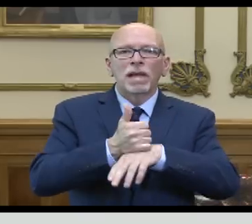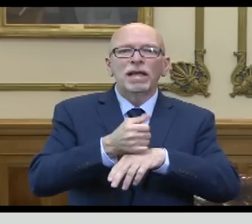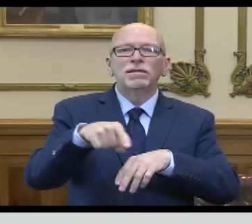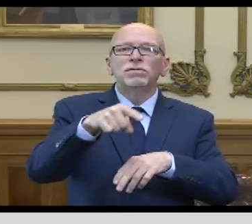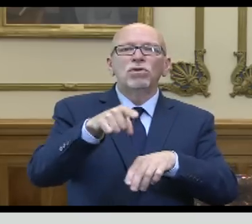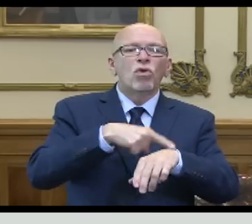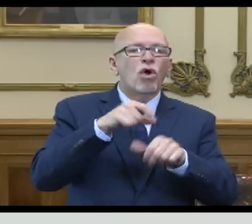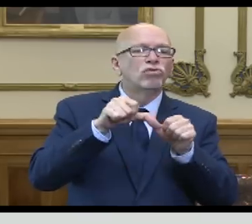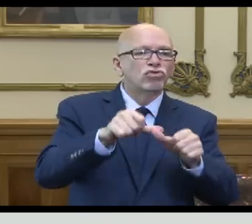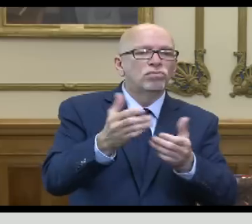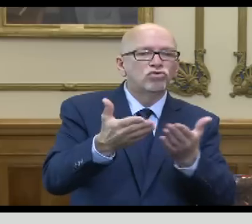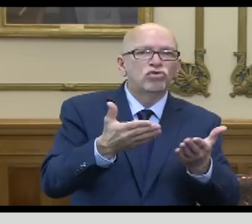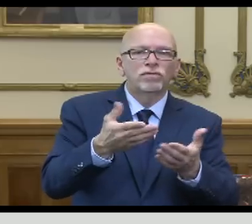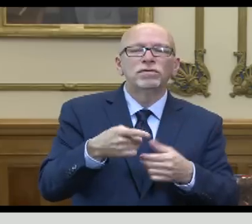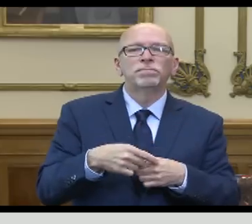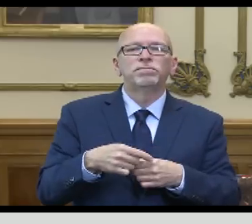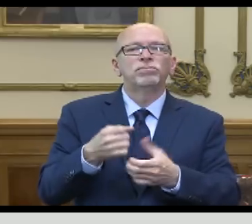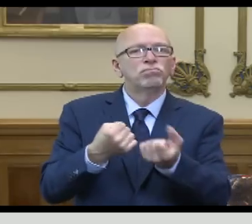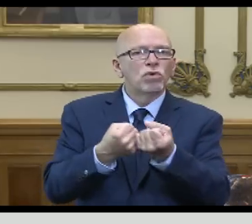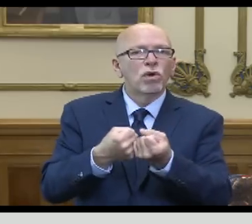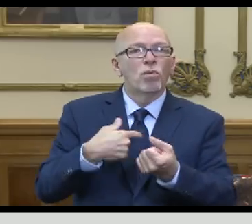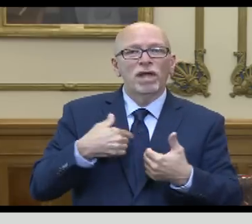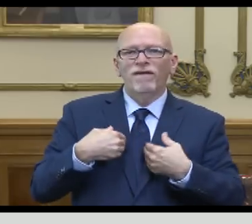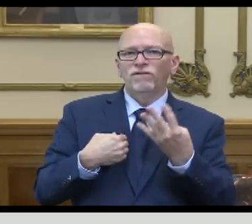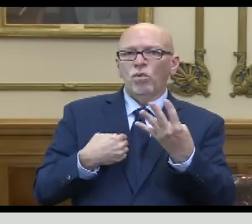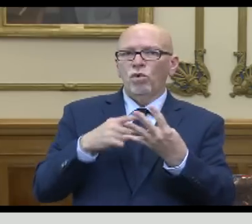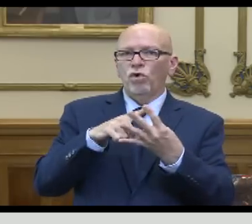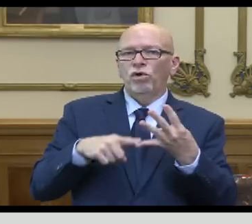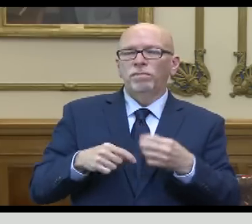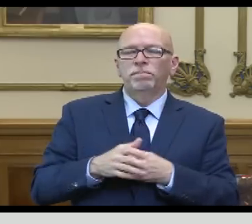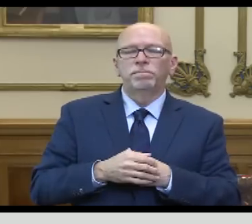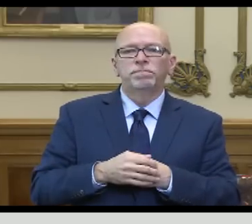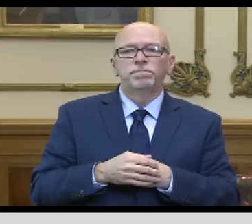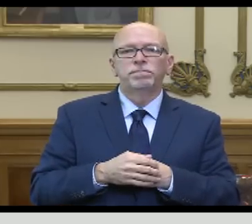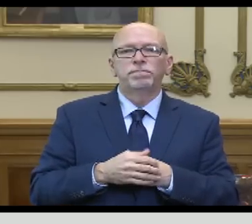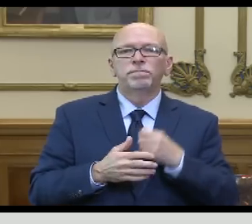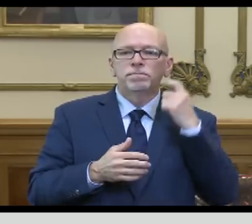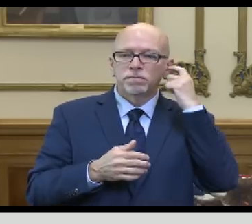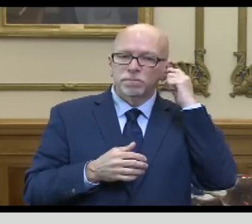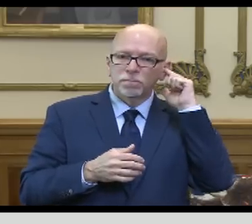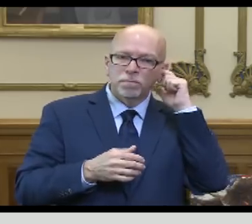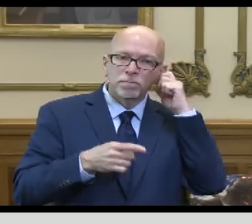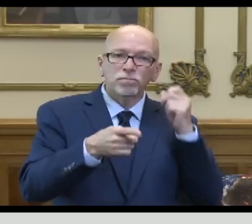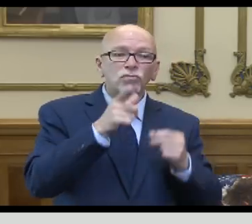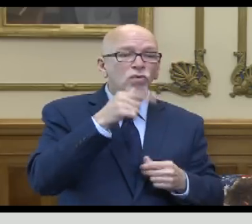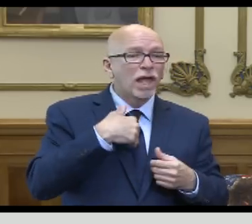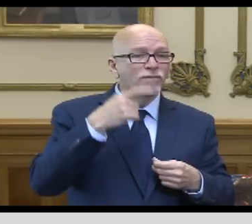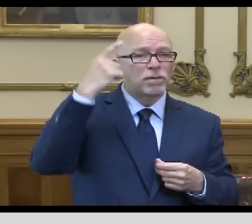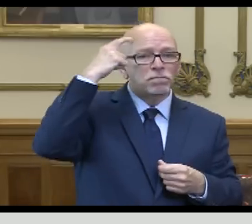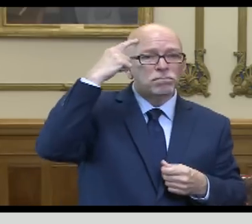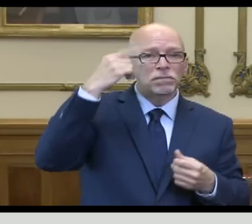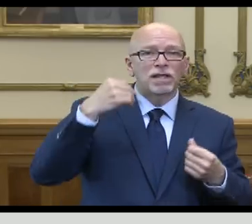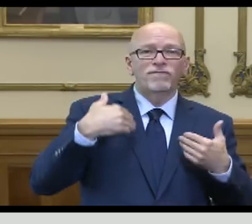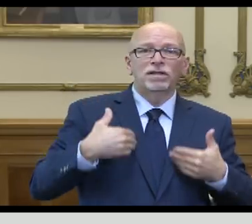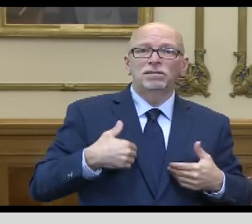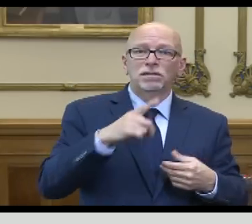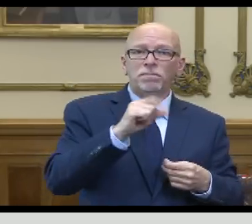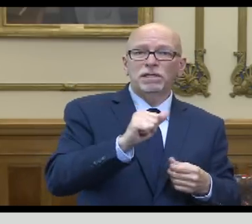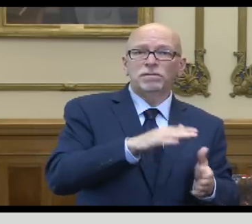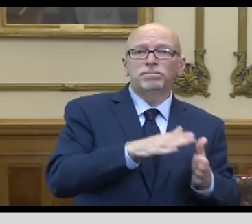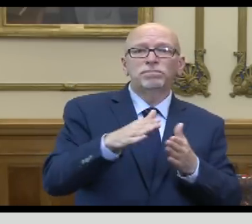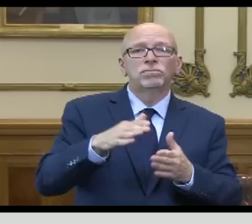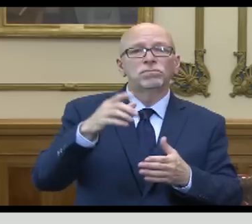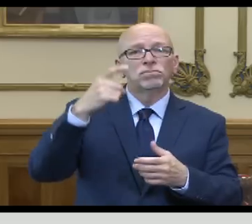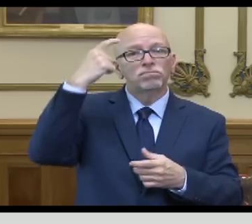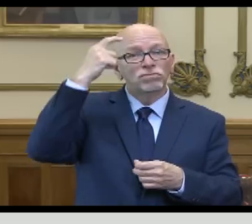and supports. Indiana operates 4 such waivers that support Hoosiers with intellectual and developmental disabilities, traumatic